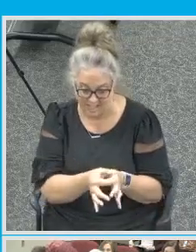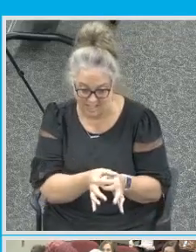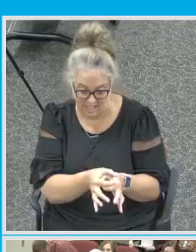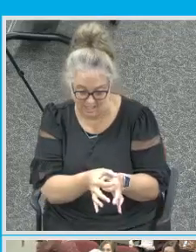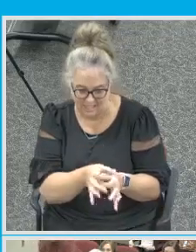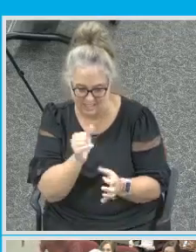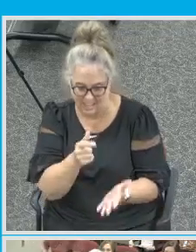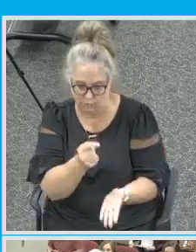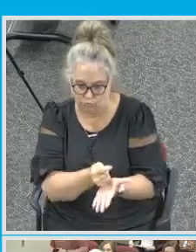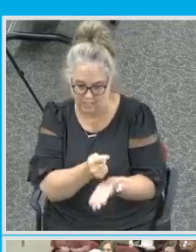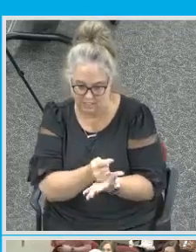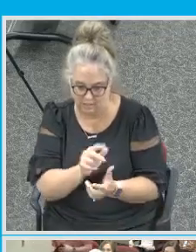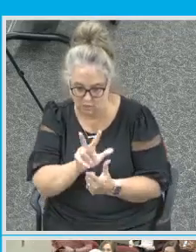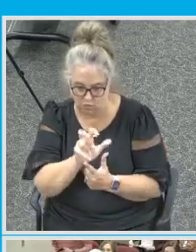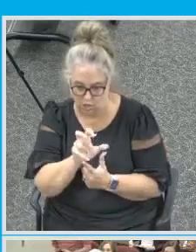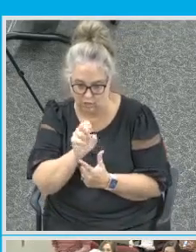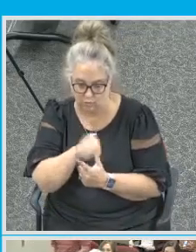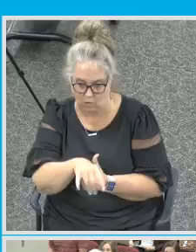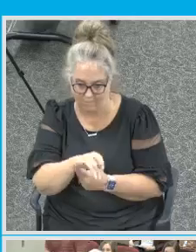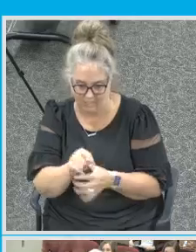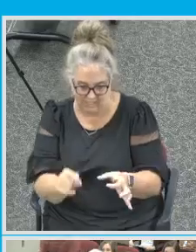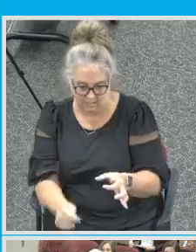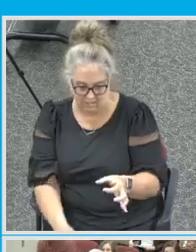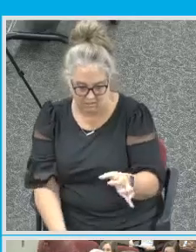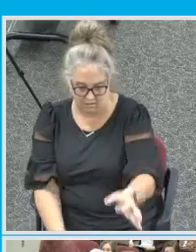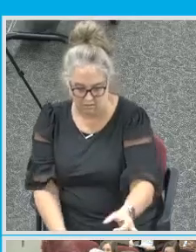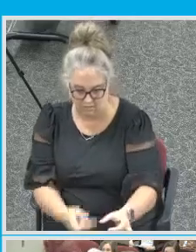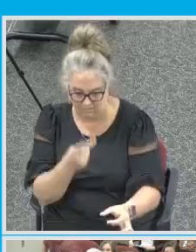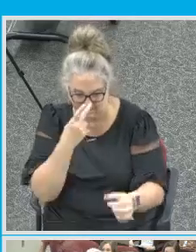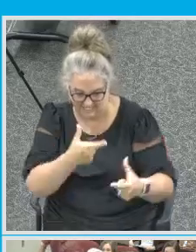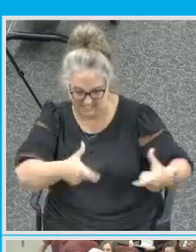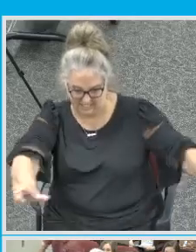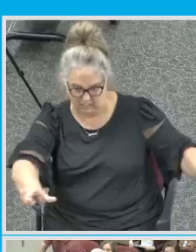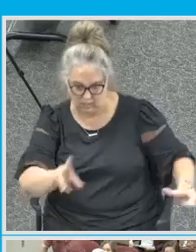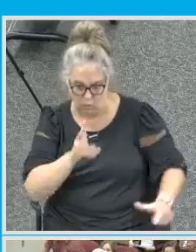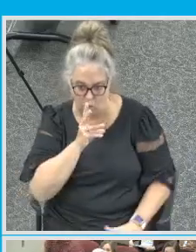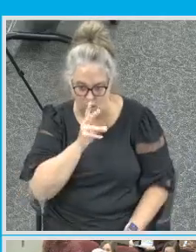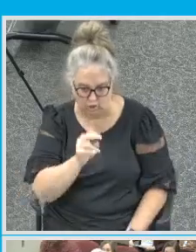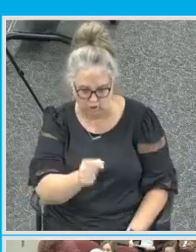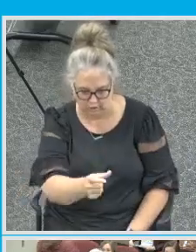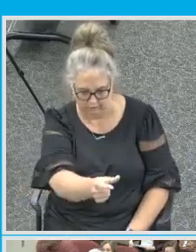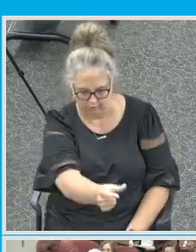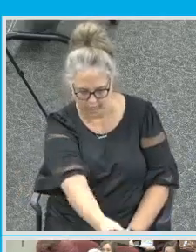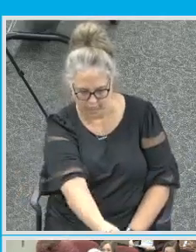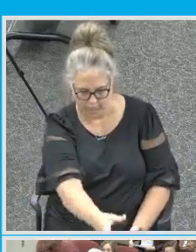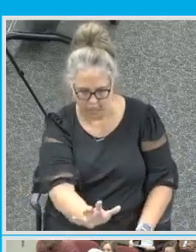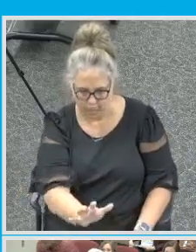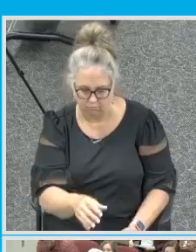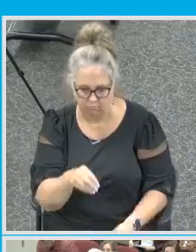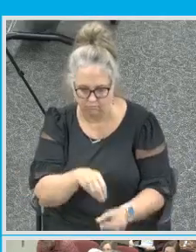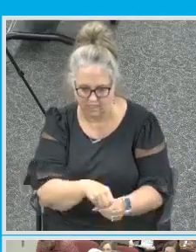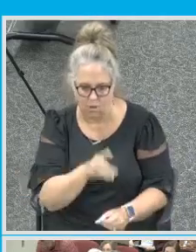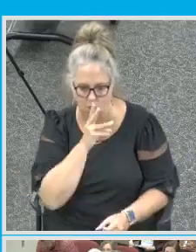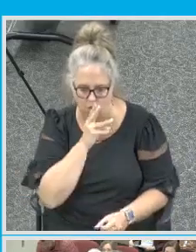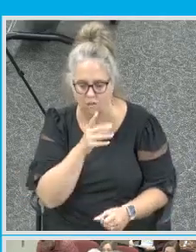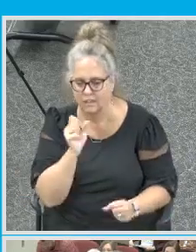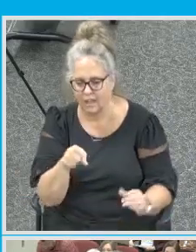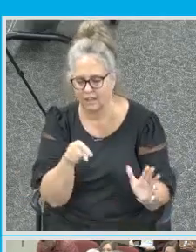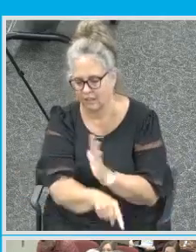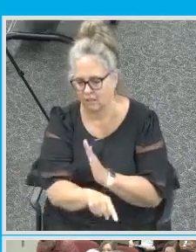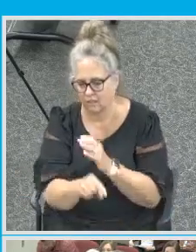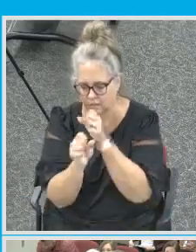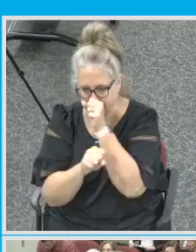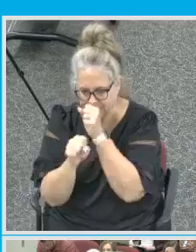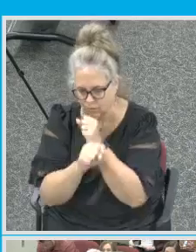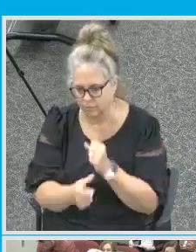can effectively treat that entire pond. And so it's really important to, if you can't drain your standing water, to be